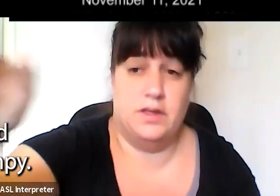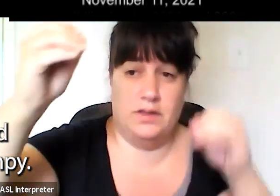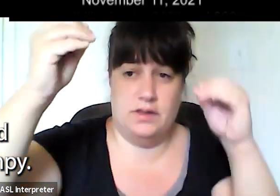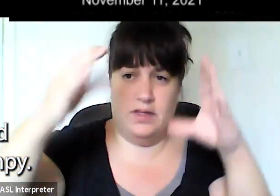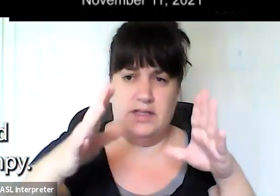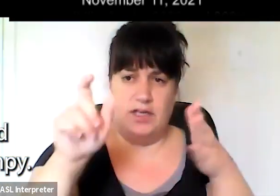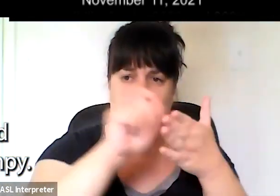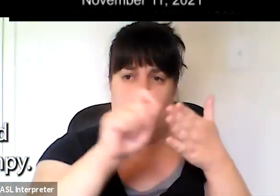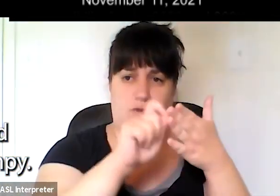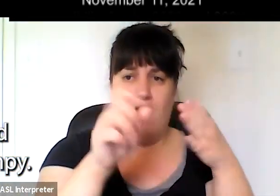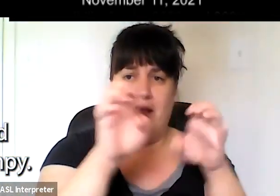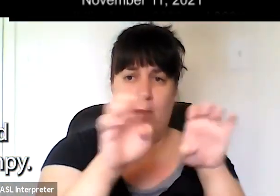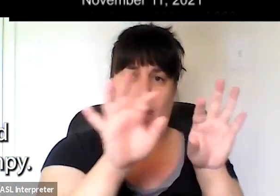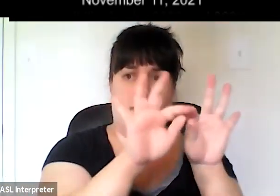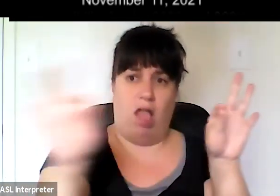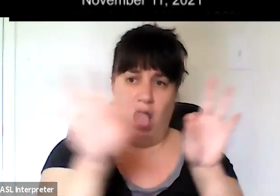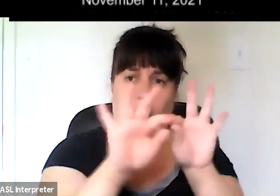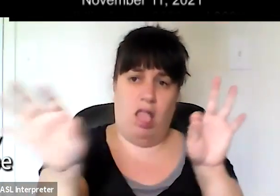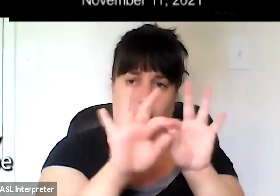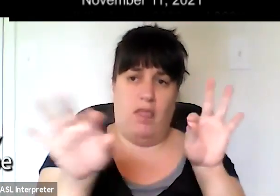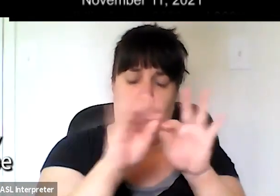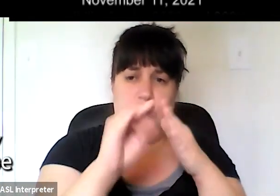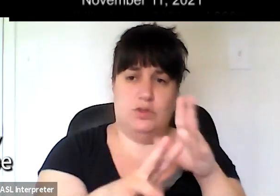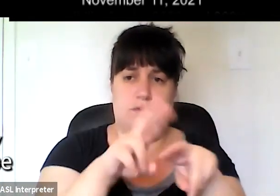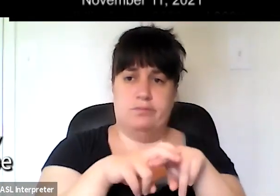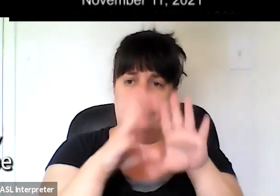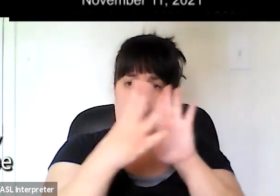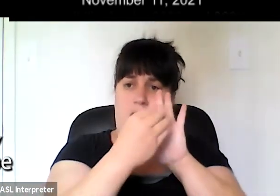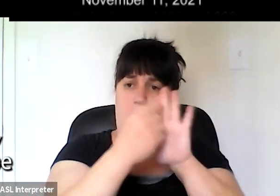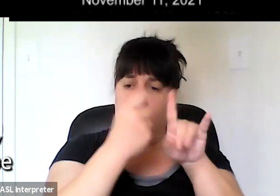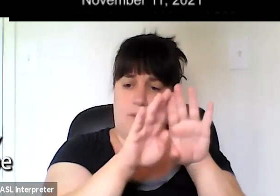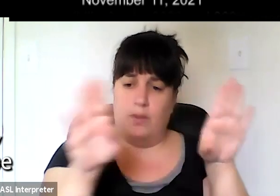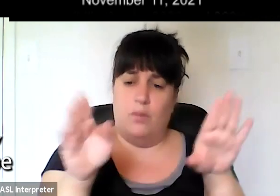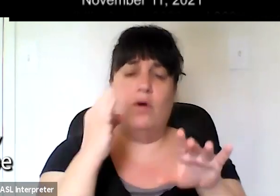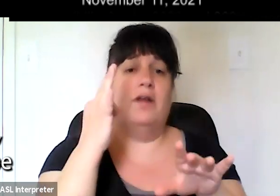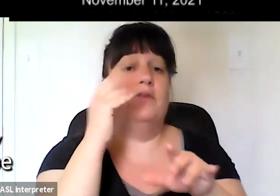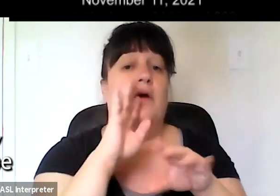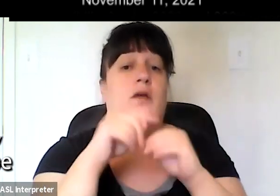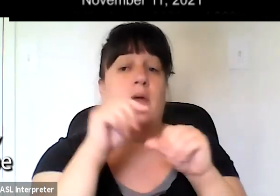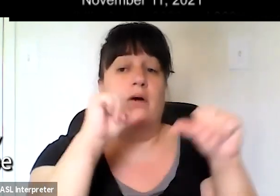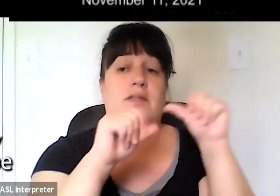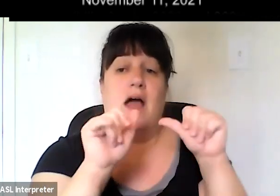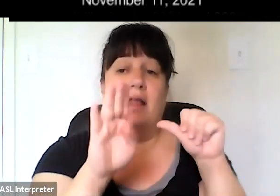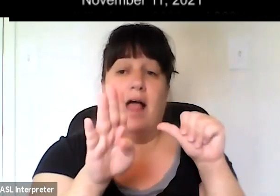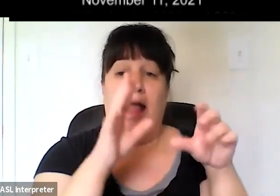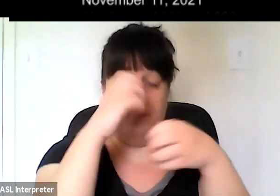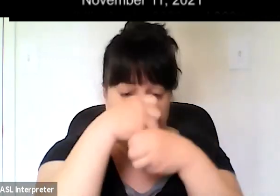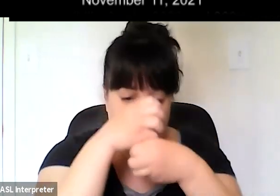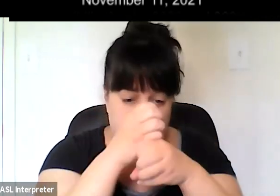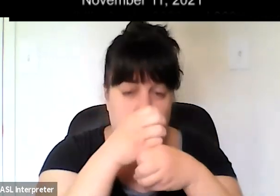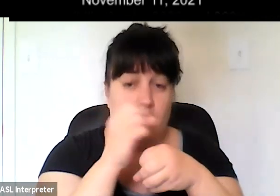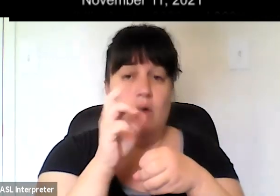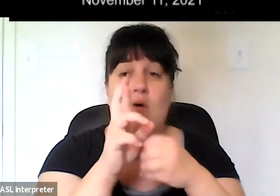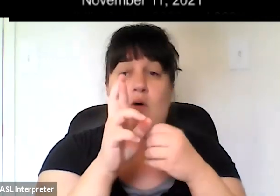a board, and students will sit down and copy it. Or if you talk about a science lab, maybe it's looking at a microscope or